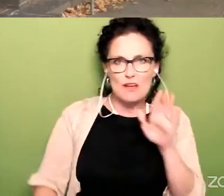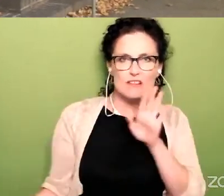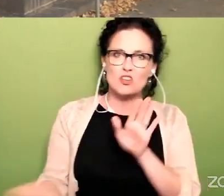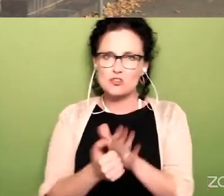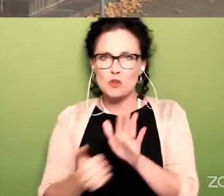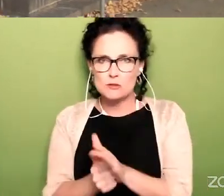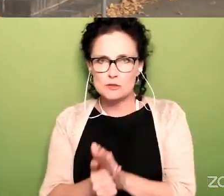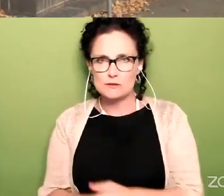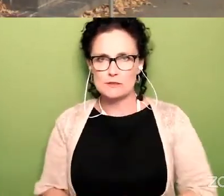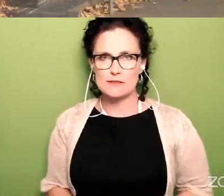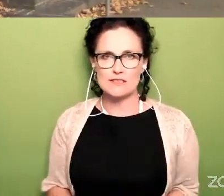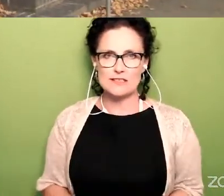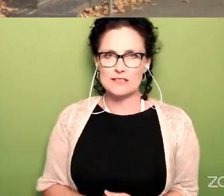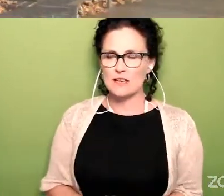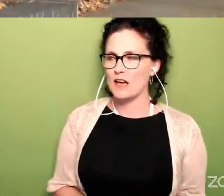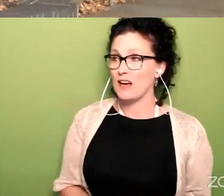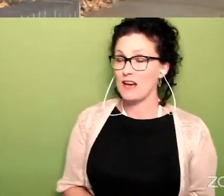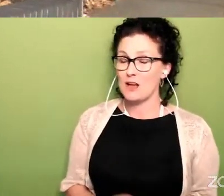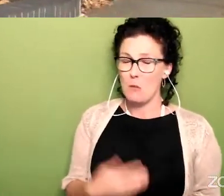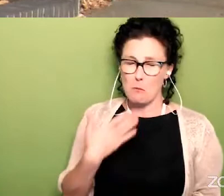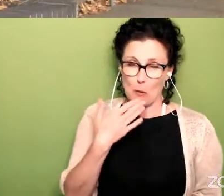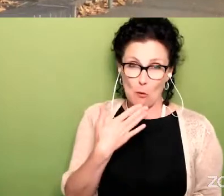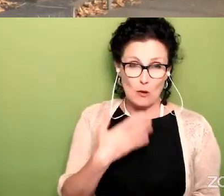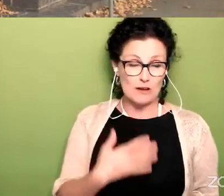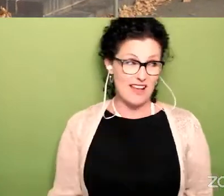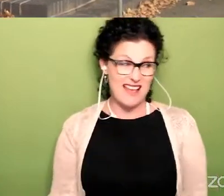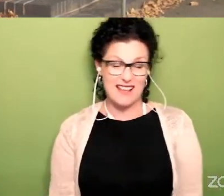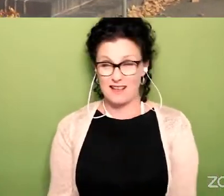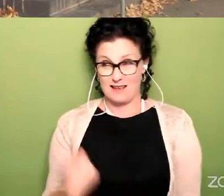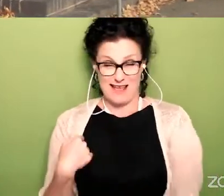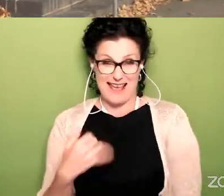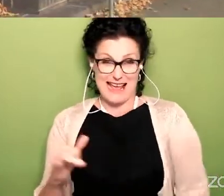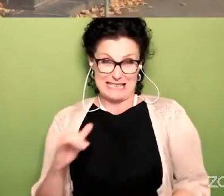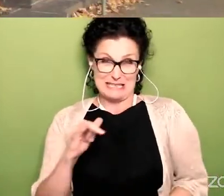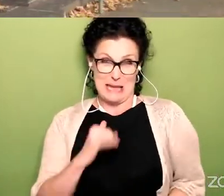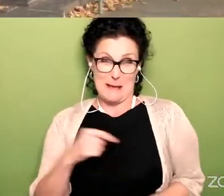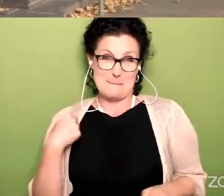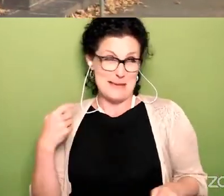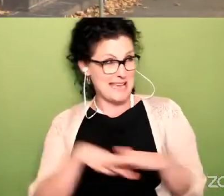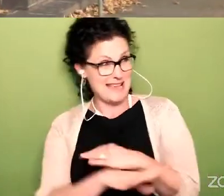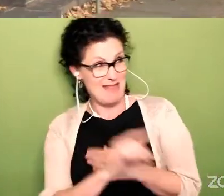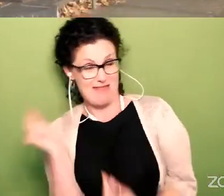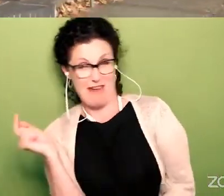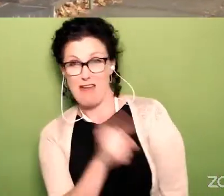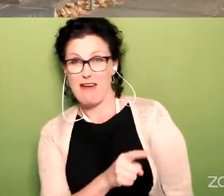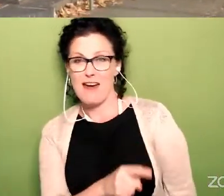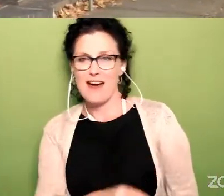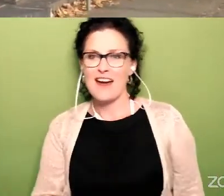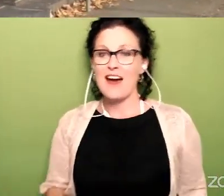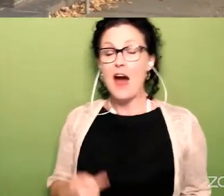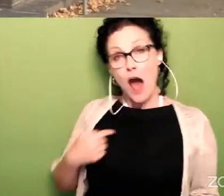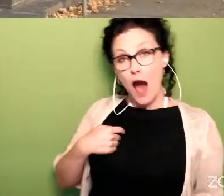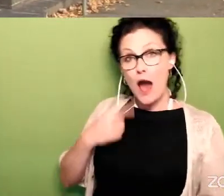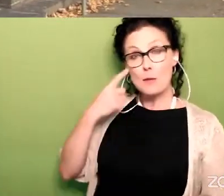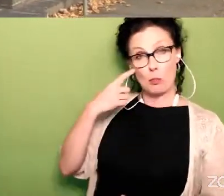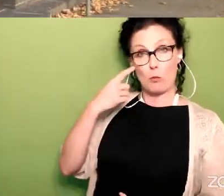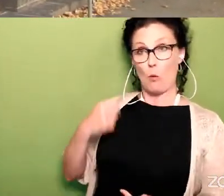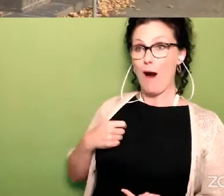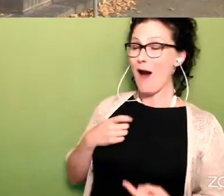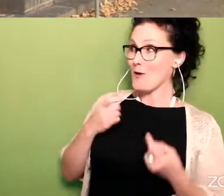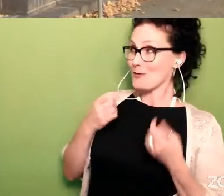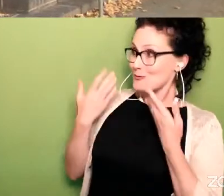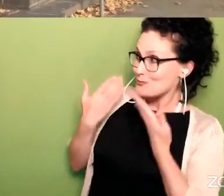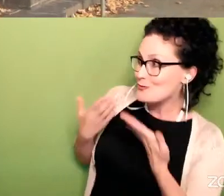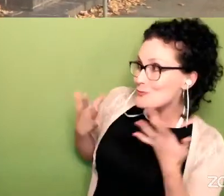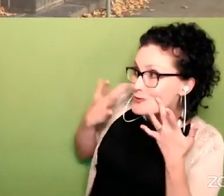beautiful girl that I want to marry. And then I wanted to show her that I could be full of adventure and that I could do exciting things. That's what I was thinking too.